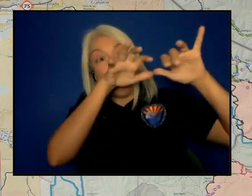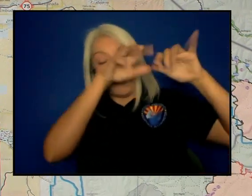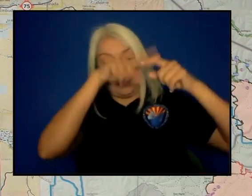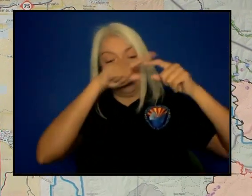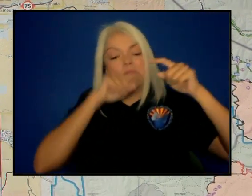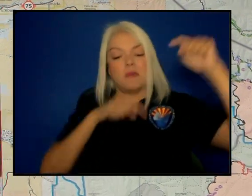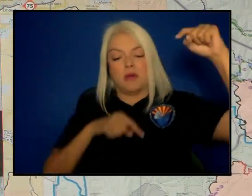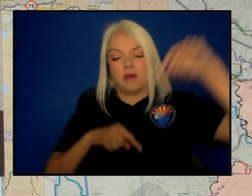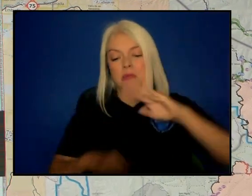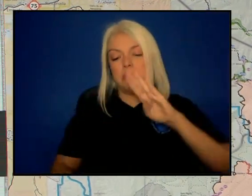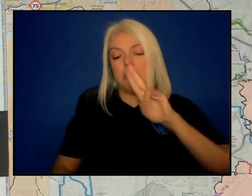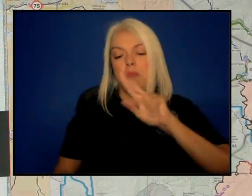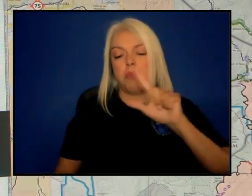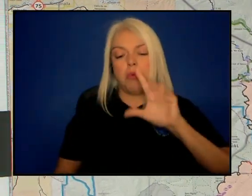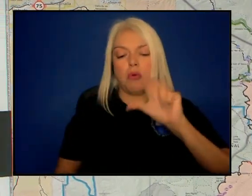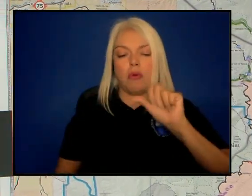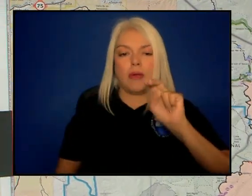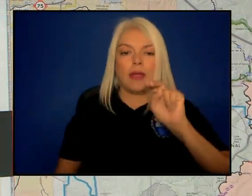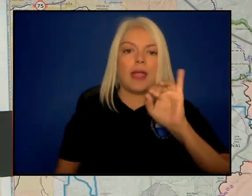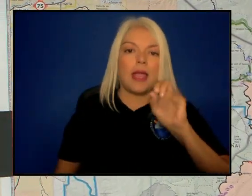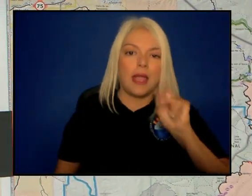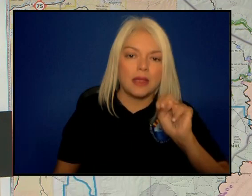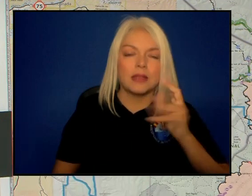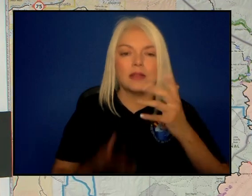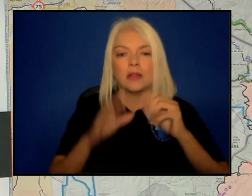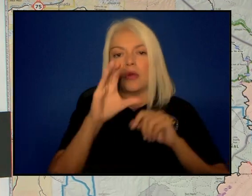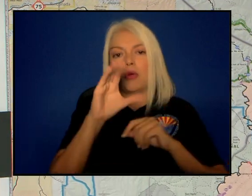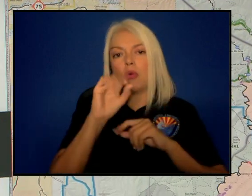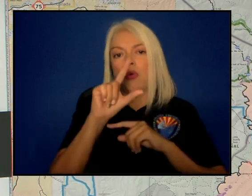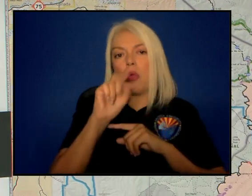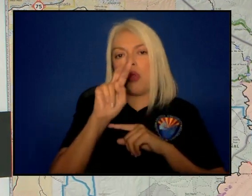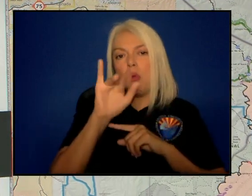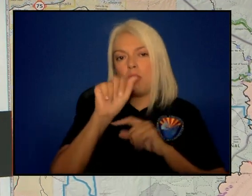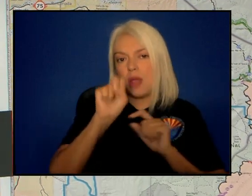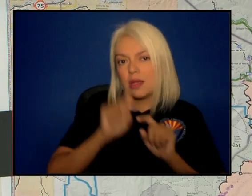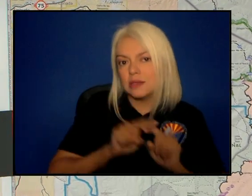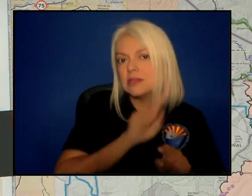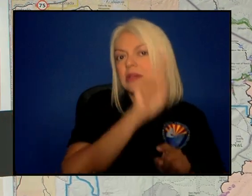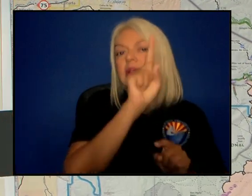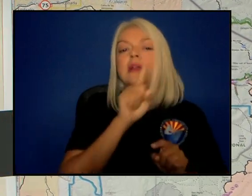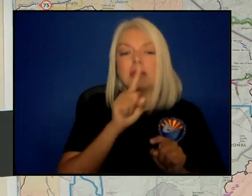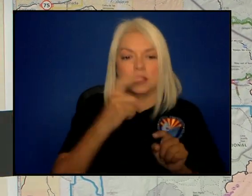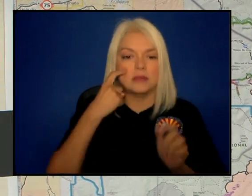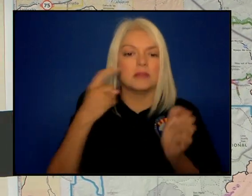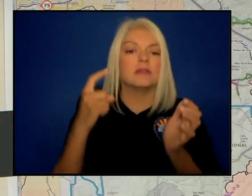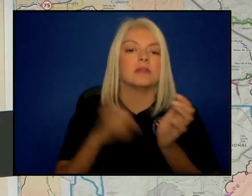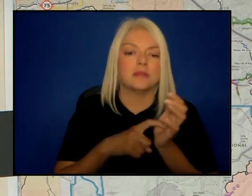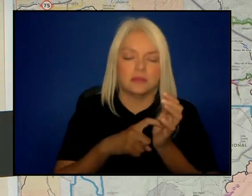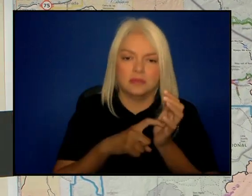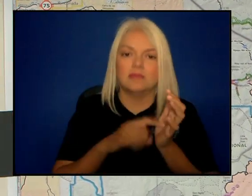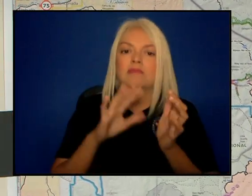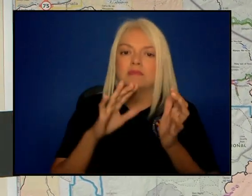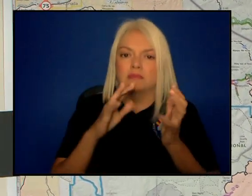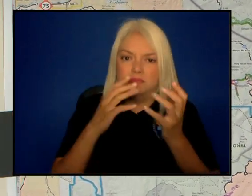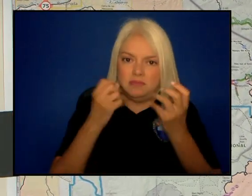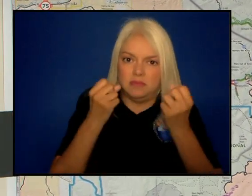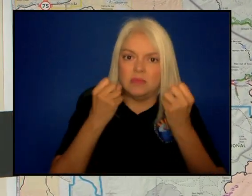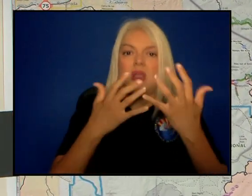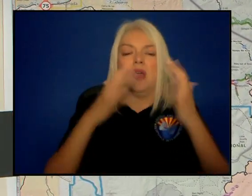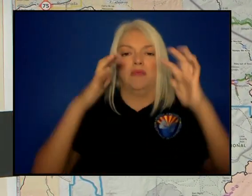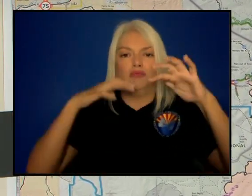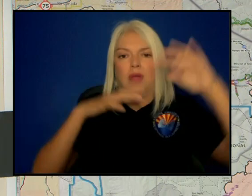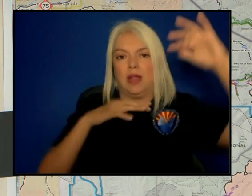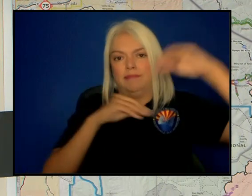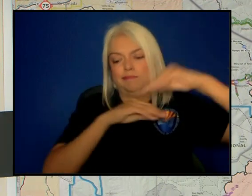Upper Colonias, in this area here, and we could see significant and considerable impacts down the way